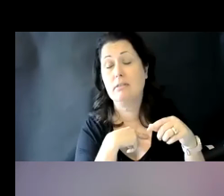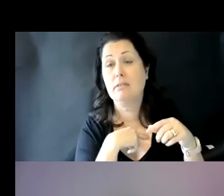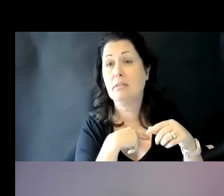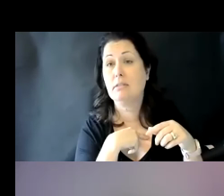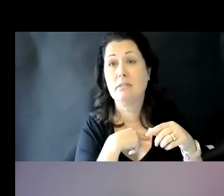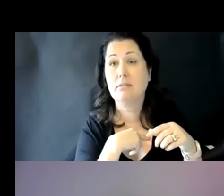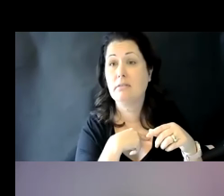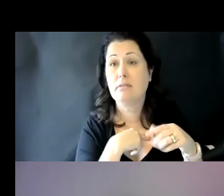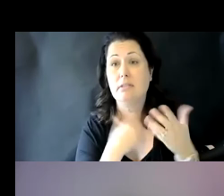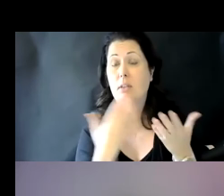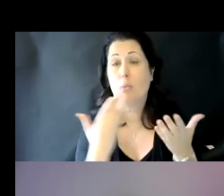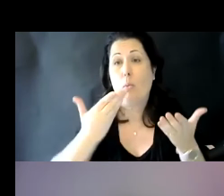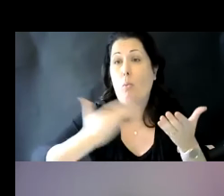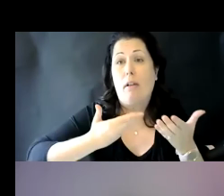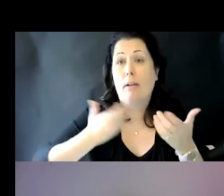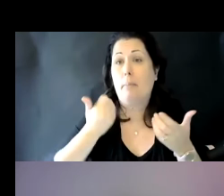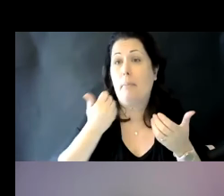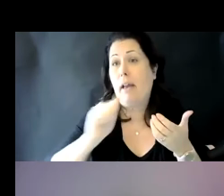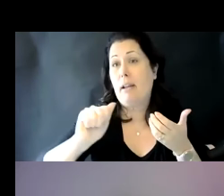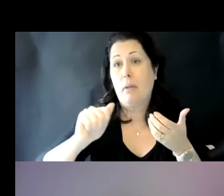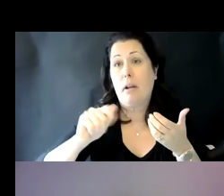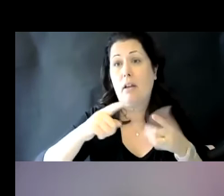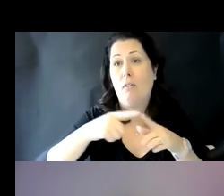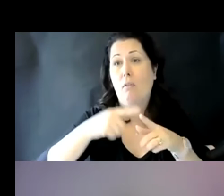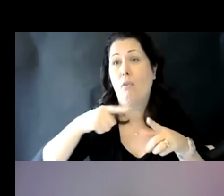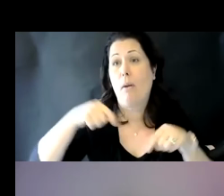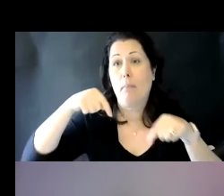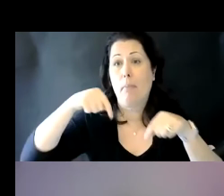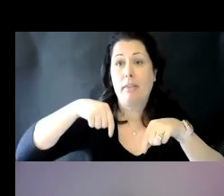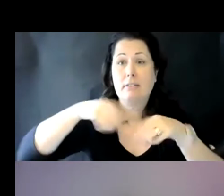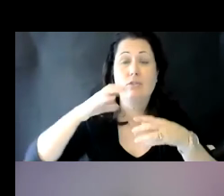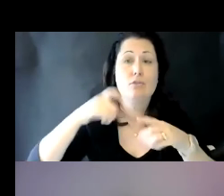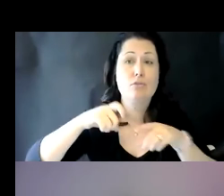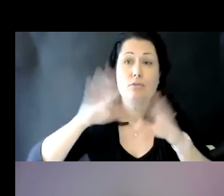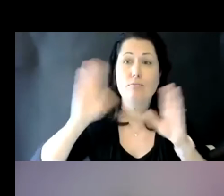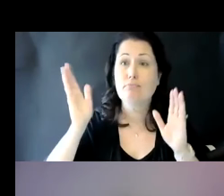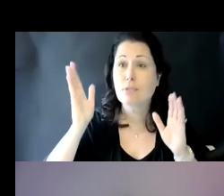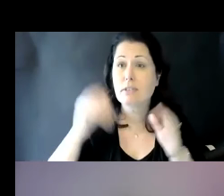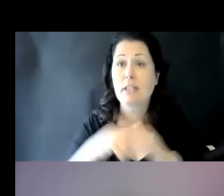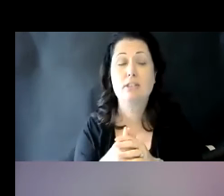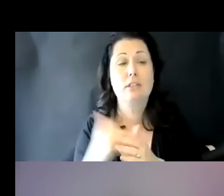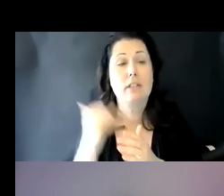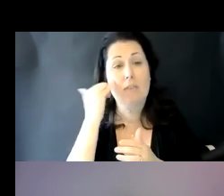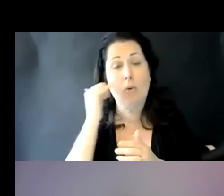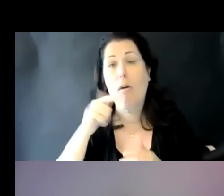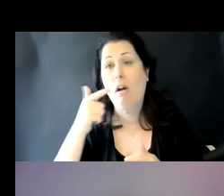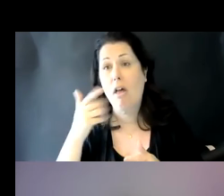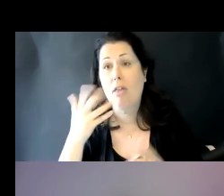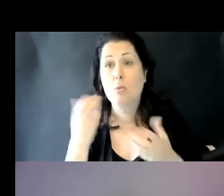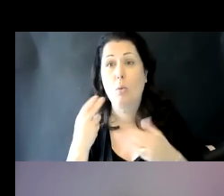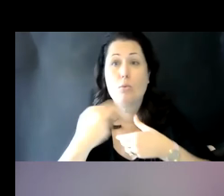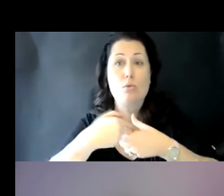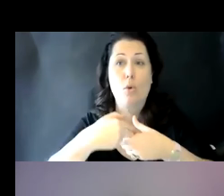and very welcoming of anybody who's on this call now, or who knows anybody who might like to join us.